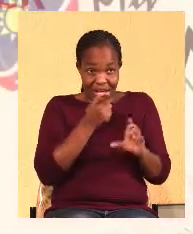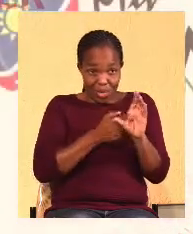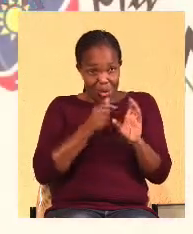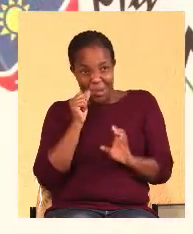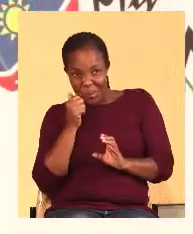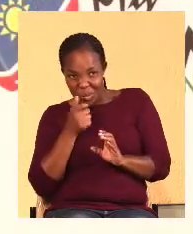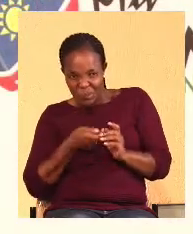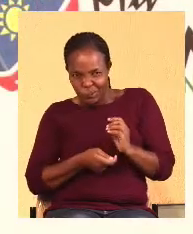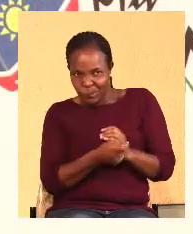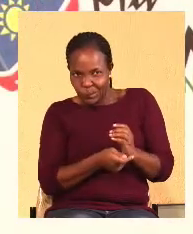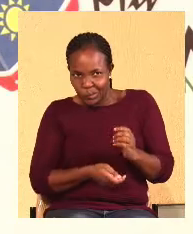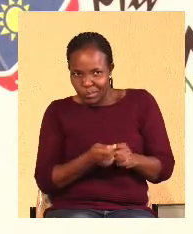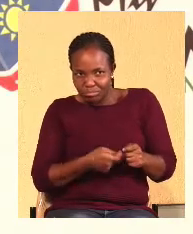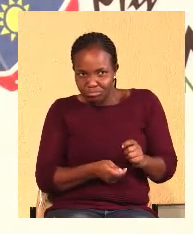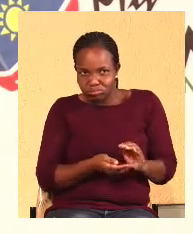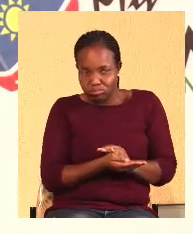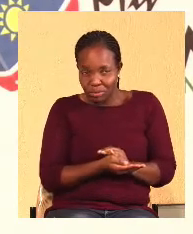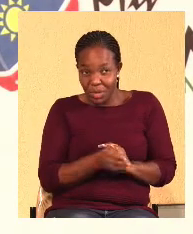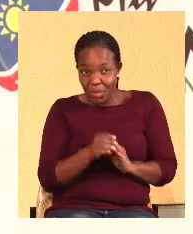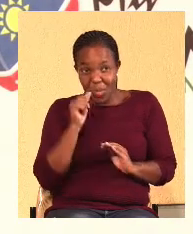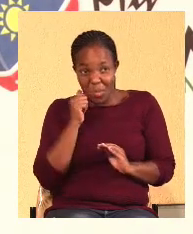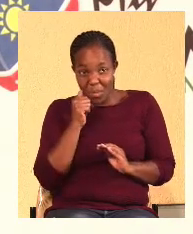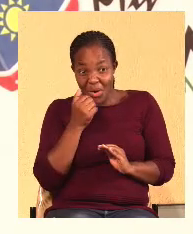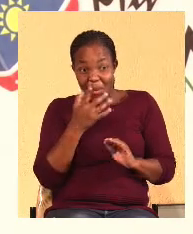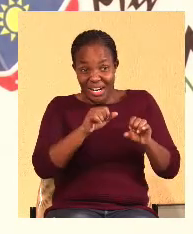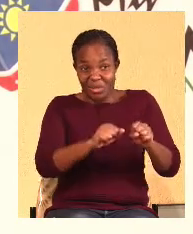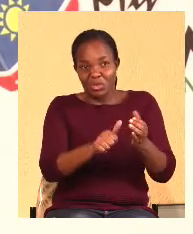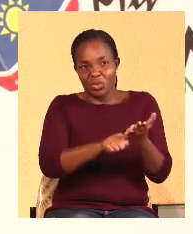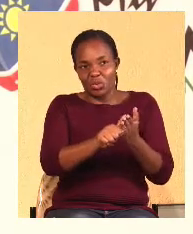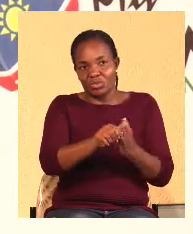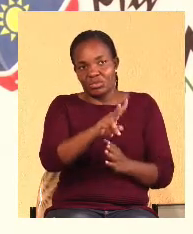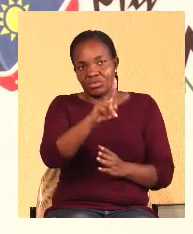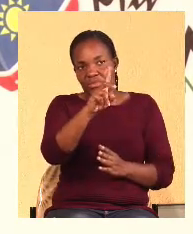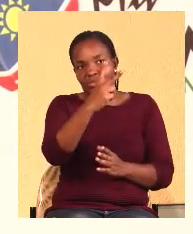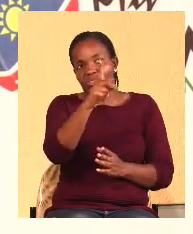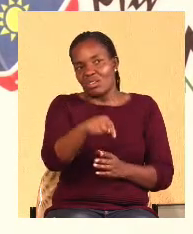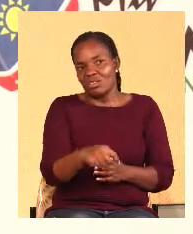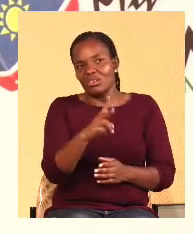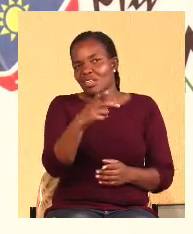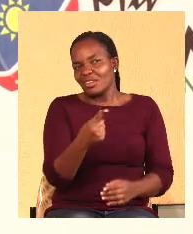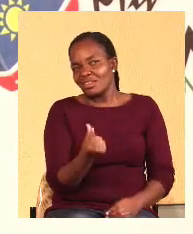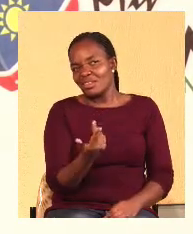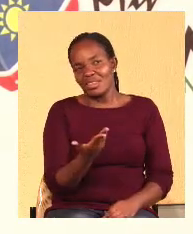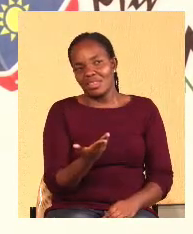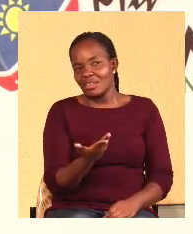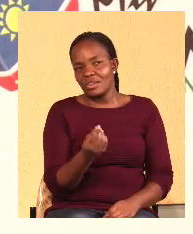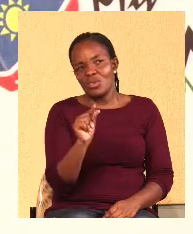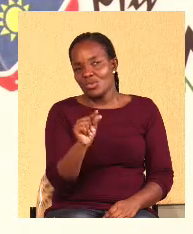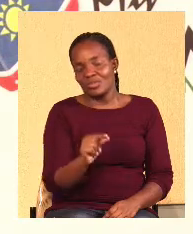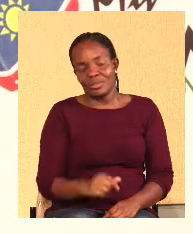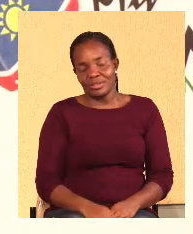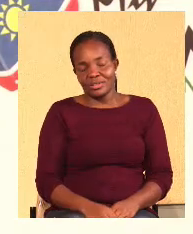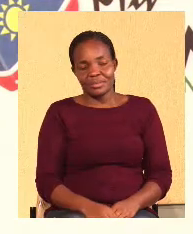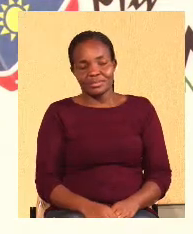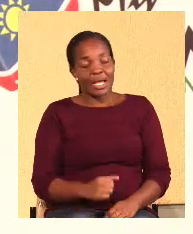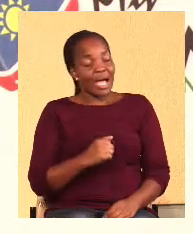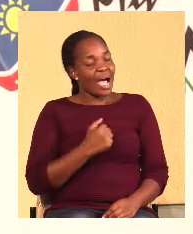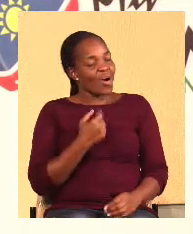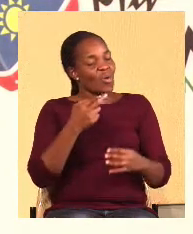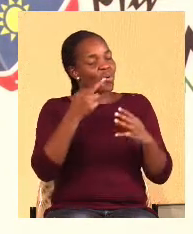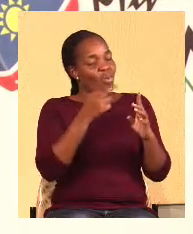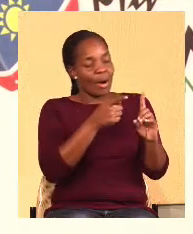Well, the intention of these regulations are not really to punish people. That's not the intention. The intention is really to control